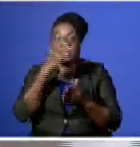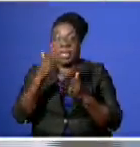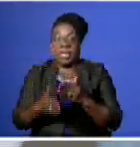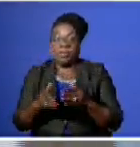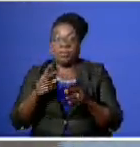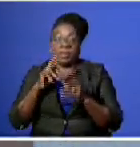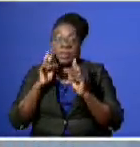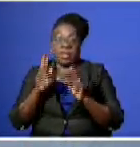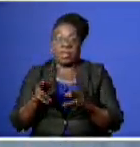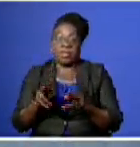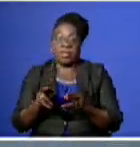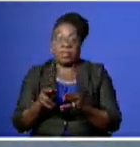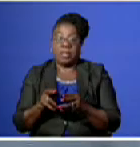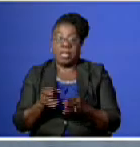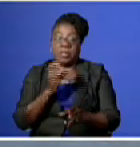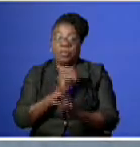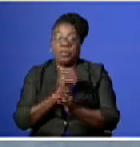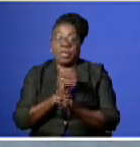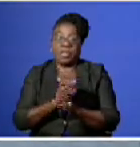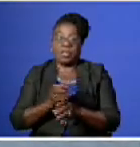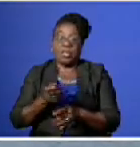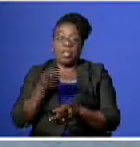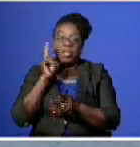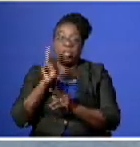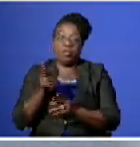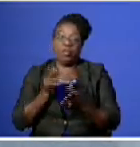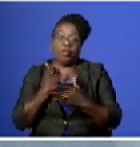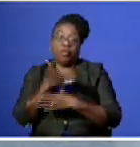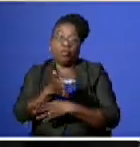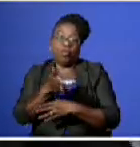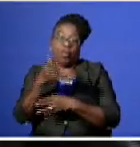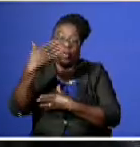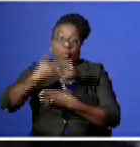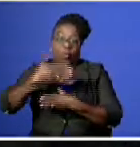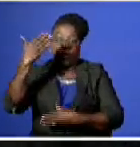result, evidence on the crime scene, shattered glass and bullet-riddled windows.